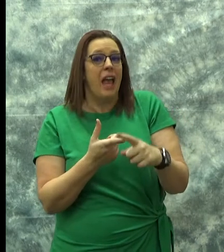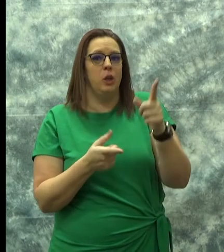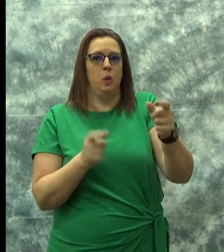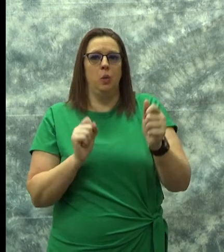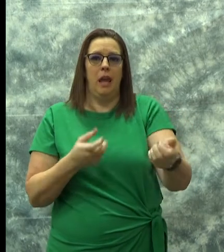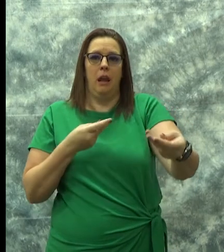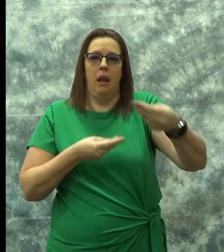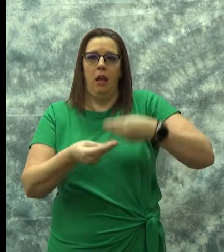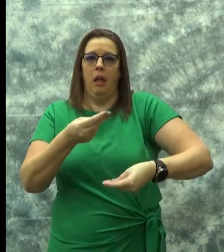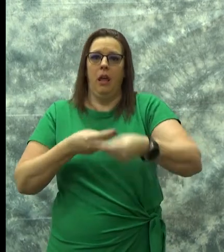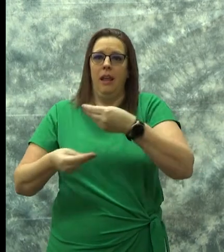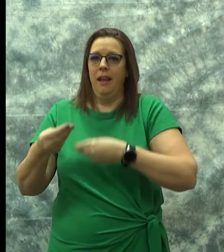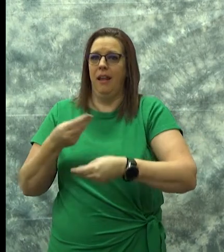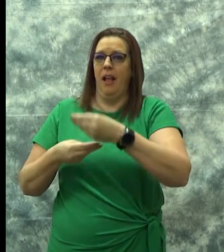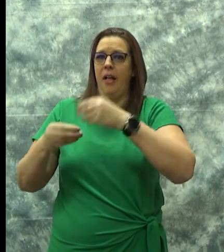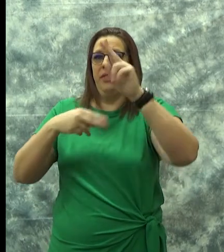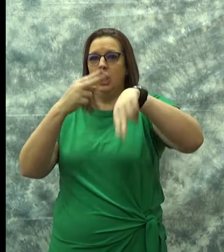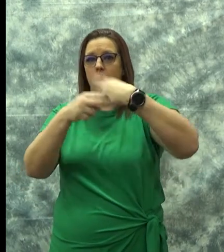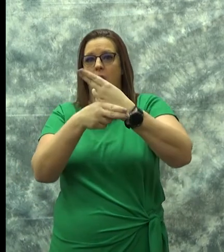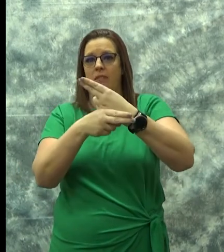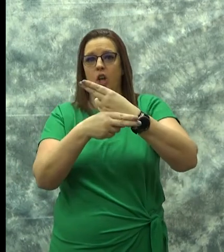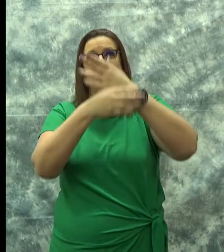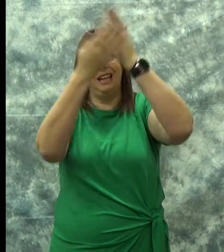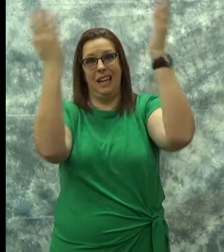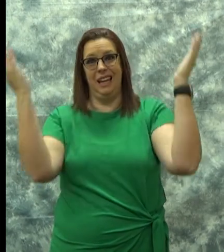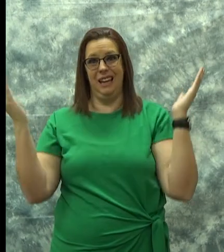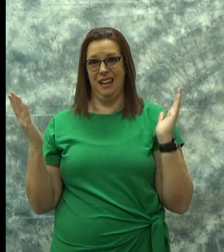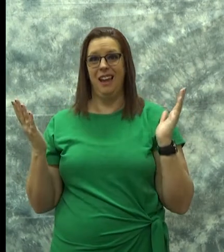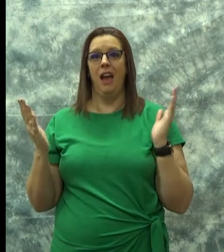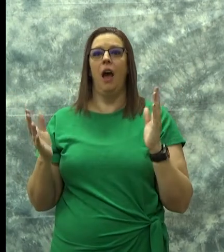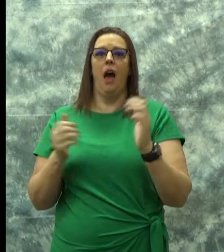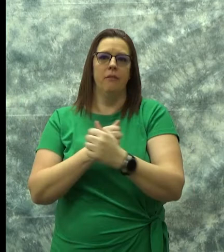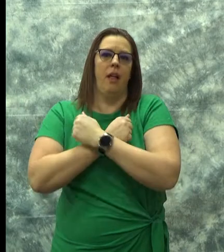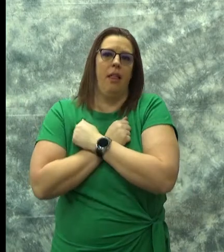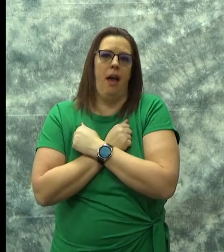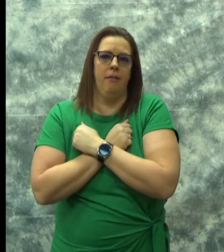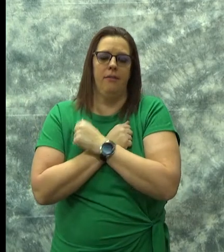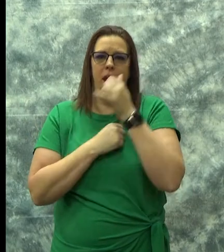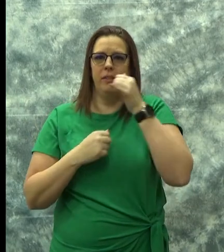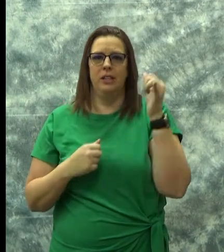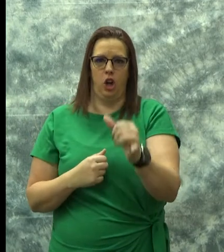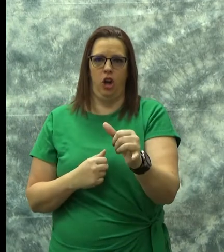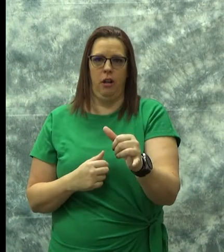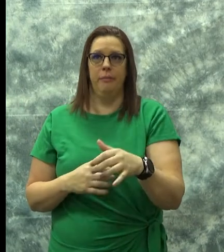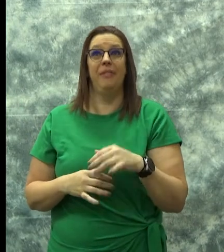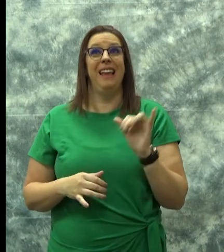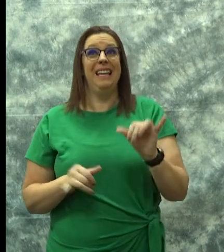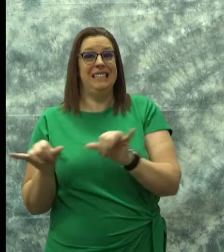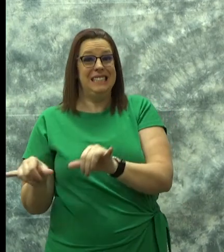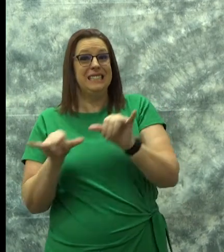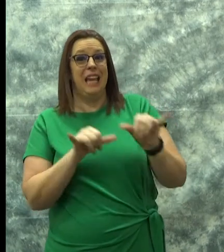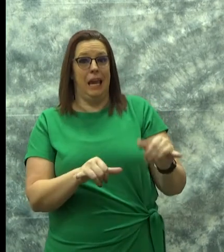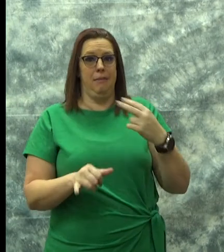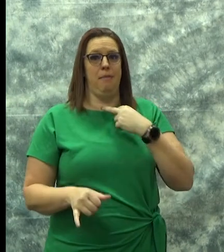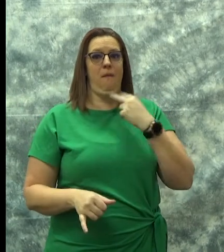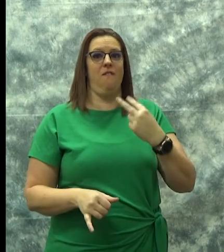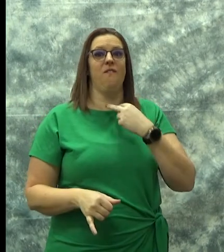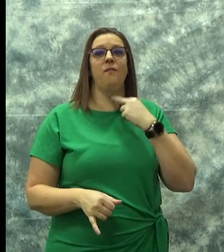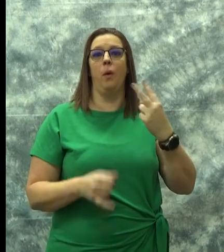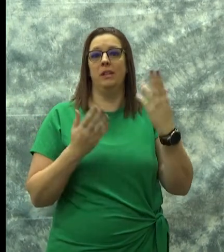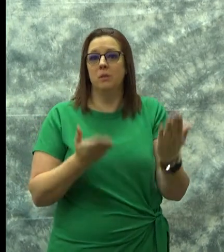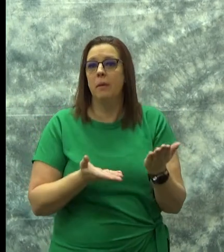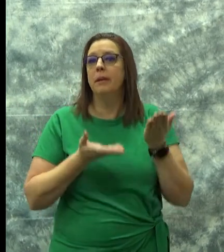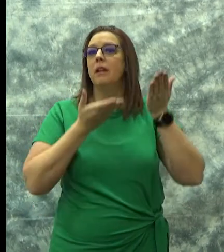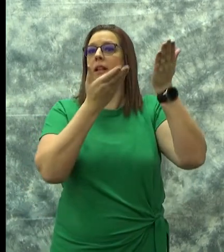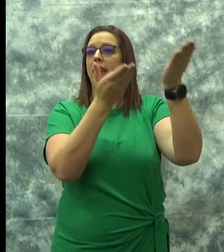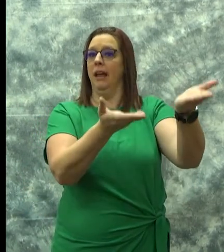matriculate into the university of eternal life. That same voice cries out in the terms lifted